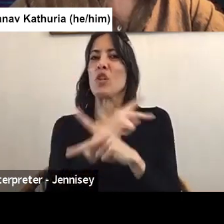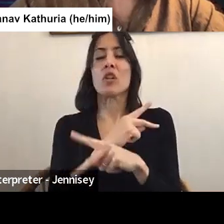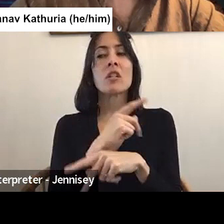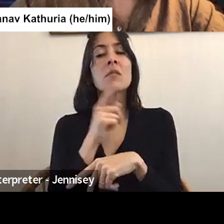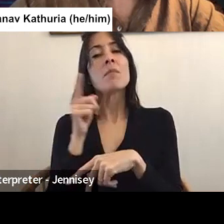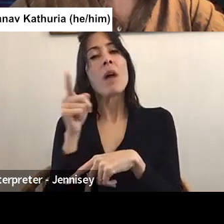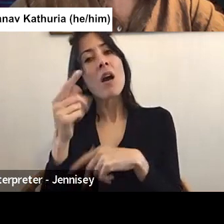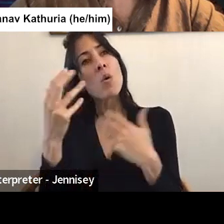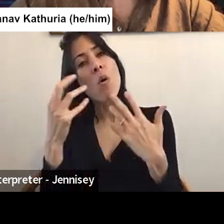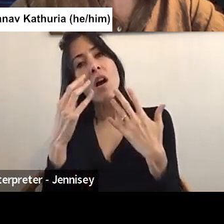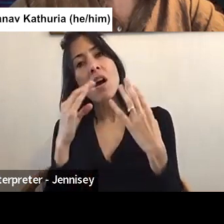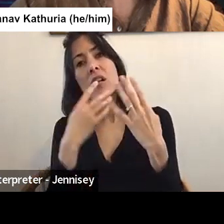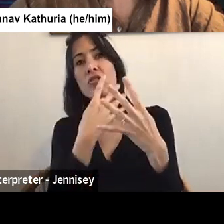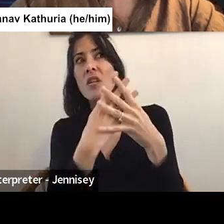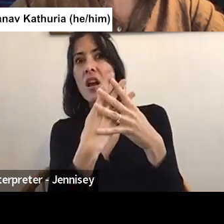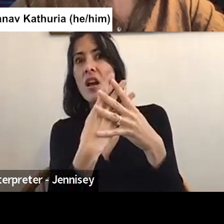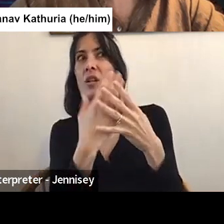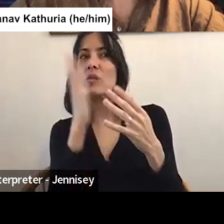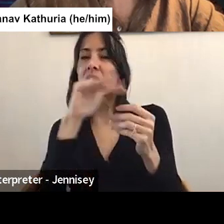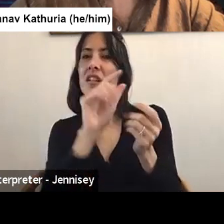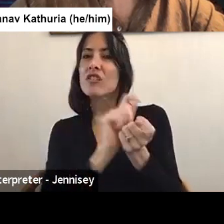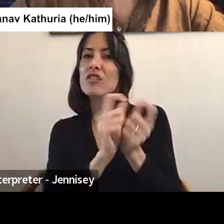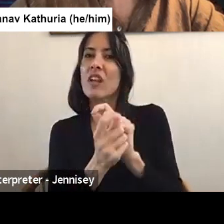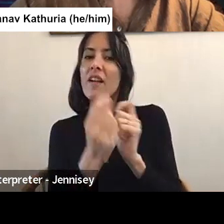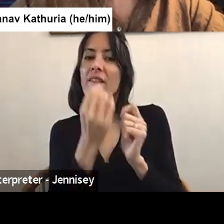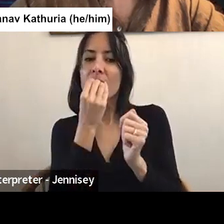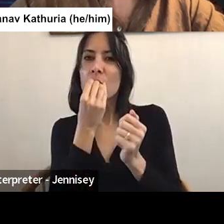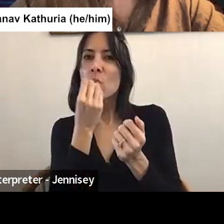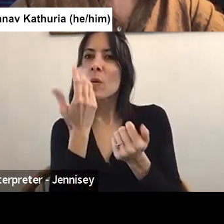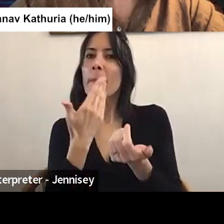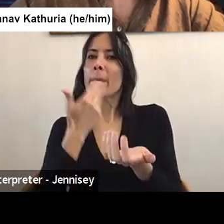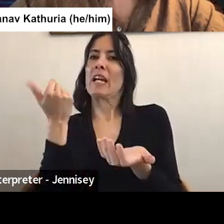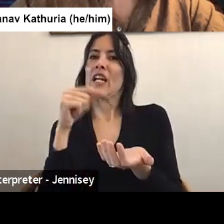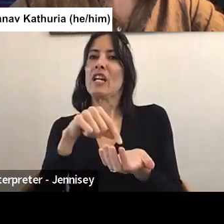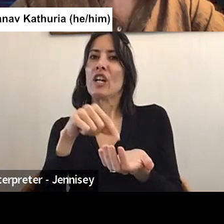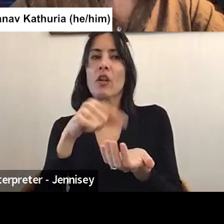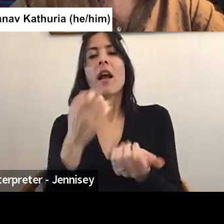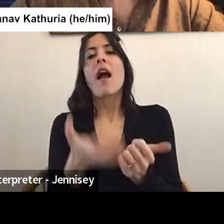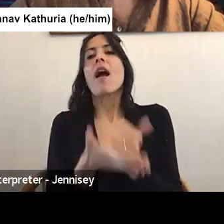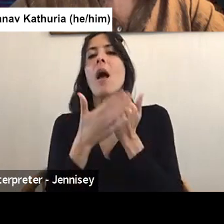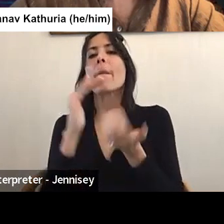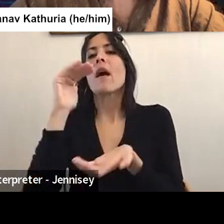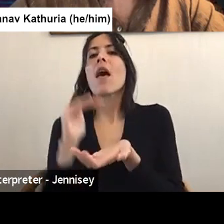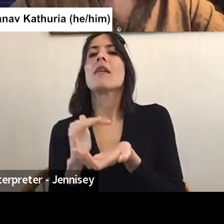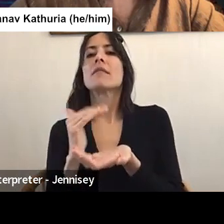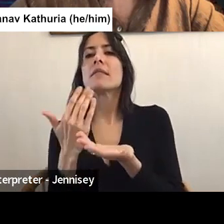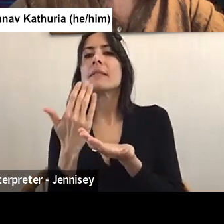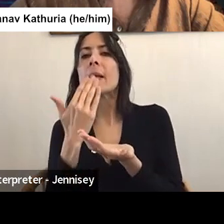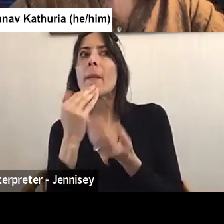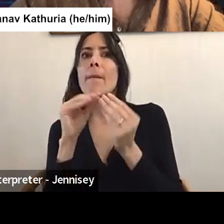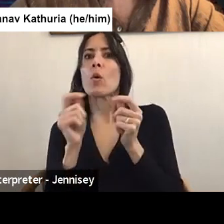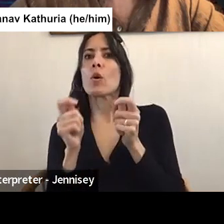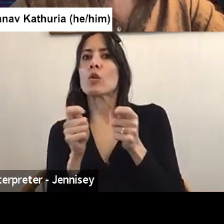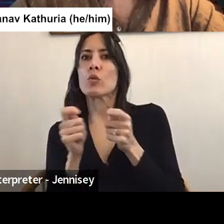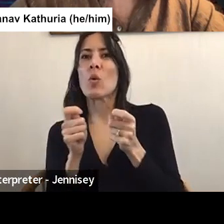prison just to get him a diet that would let him have a little bit better chance of keeping his foot.